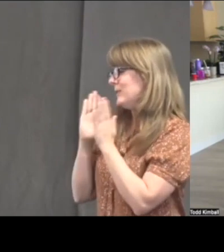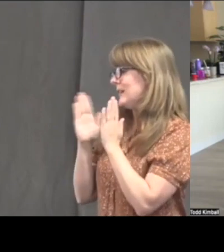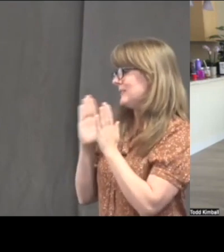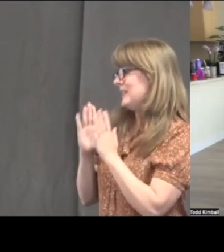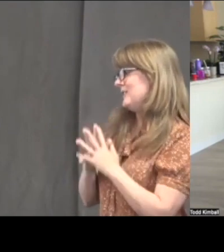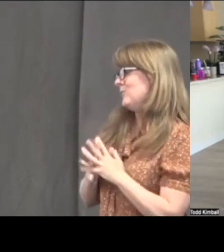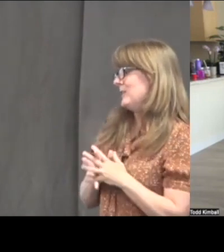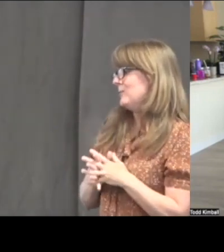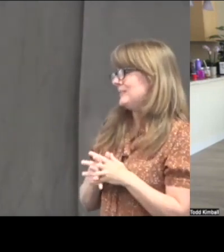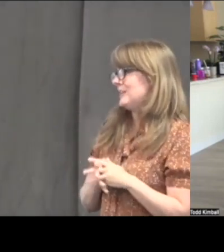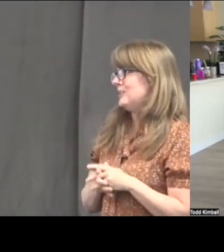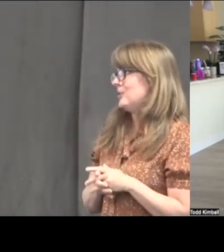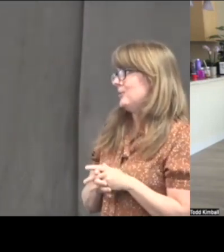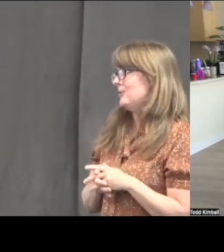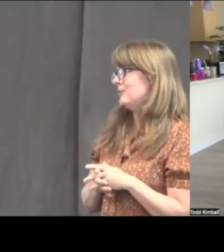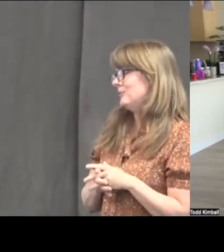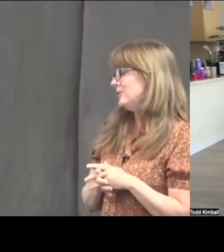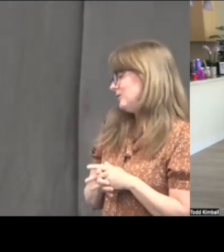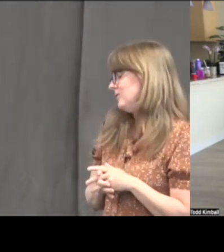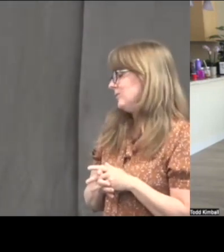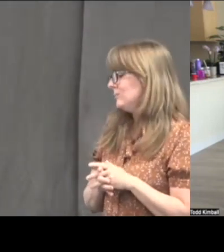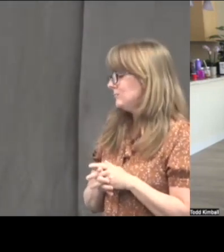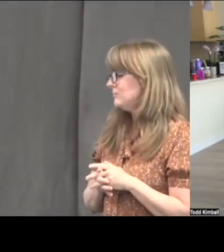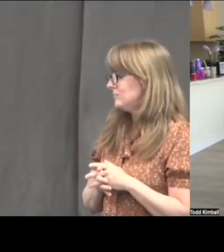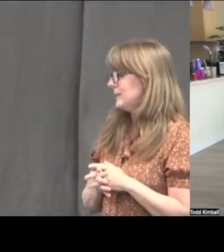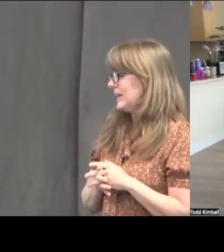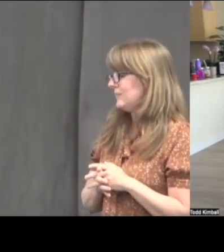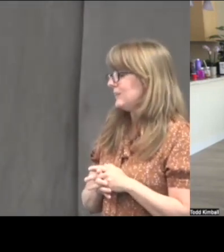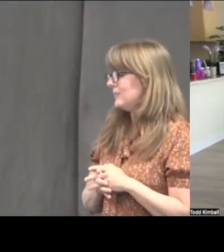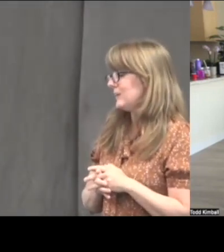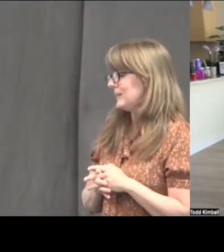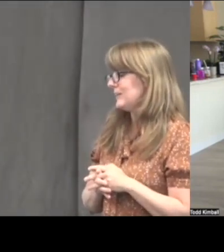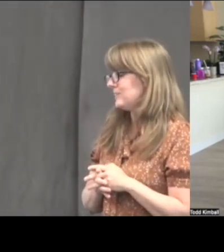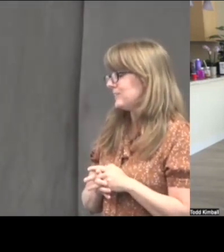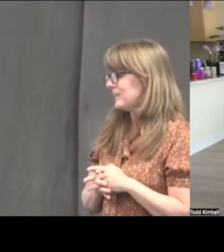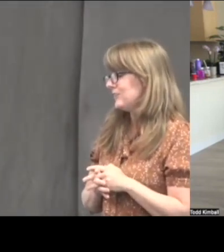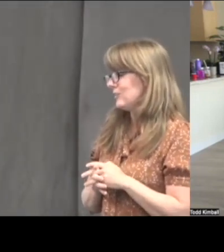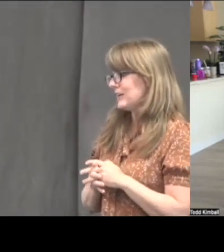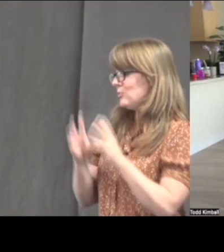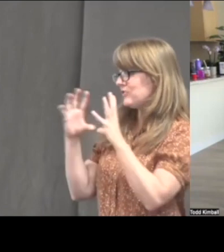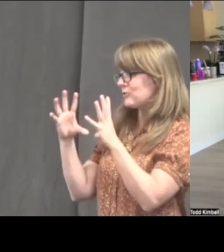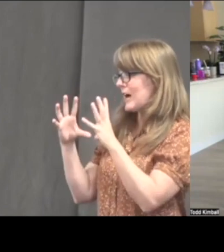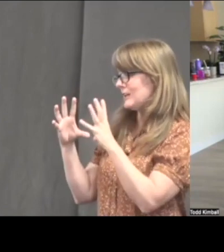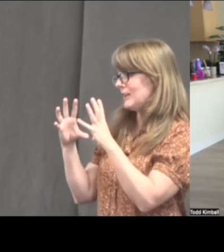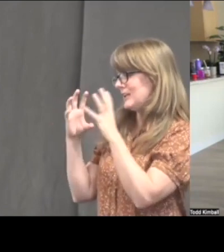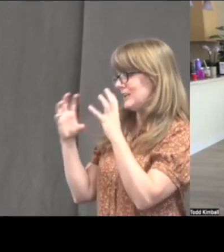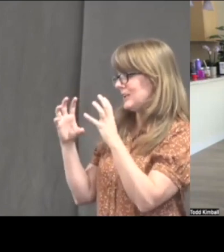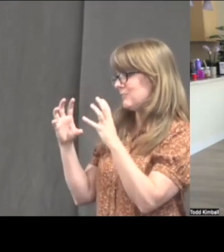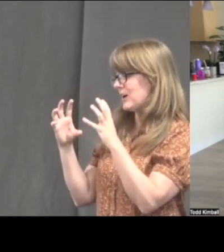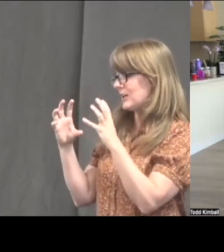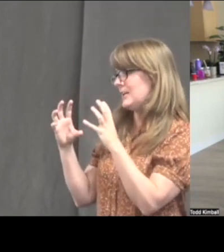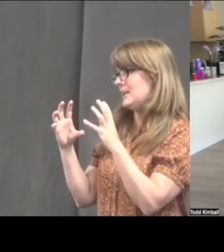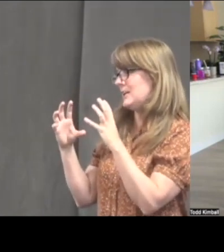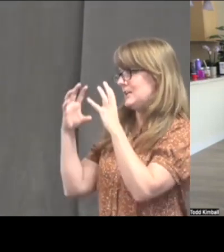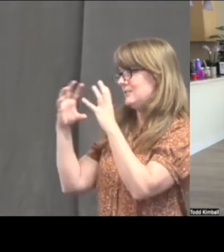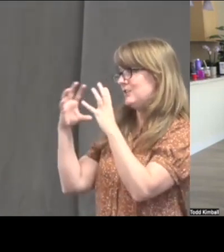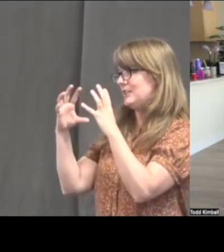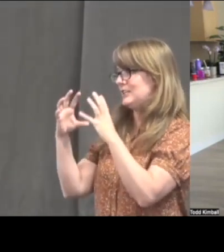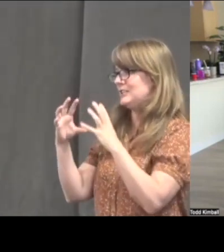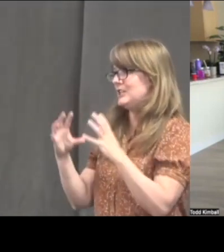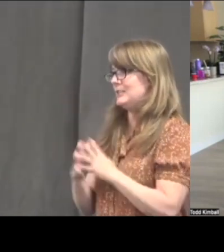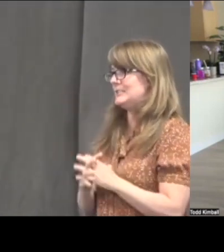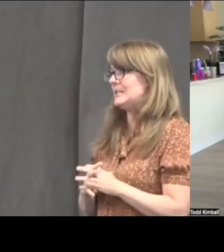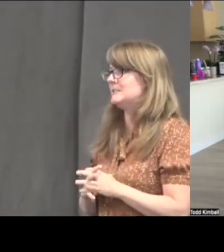we designated the winner based on those two behaviors mainly. So like who was growling and like barking and